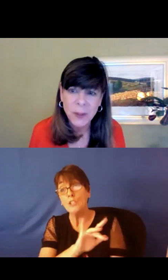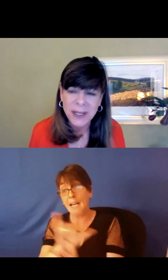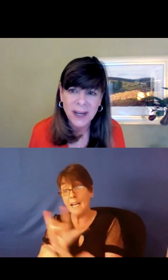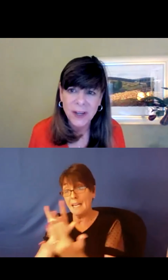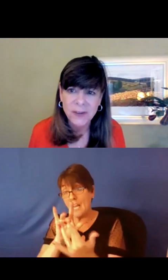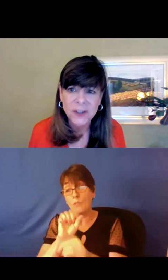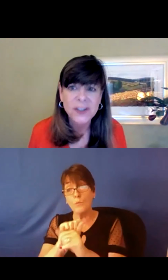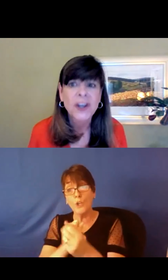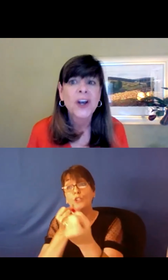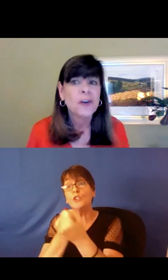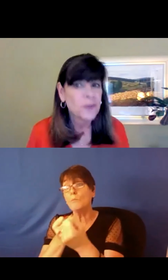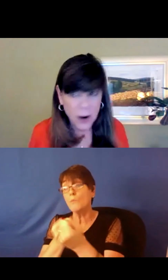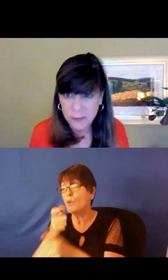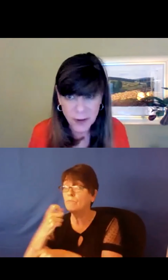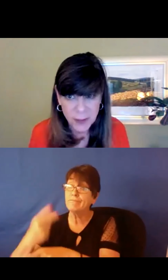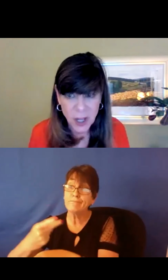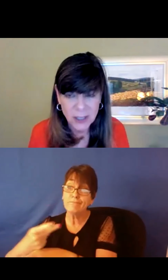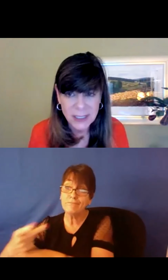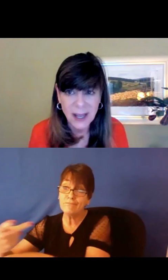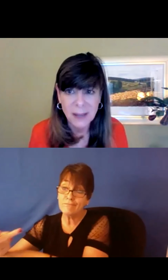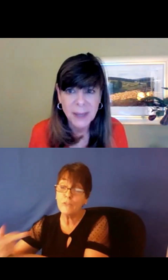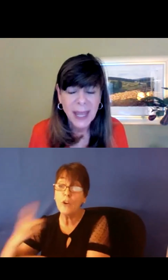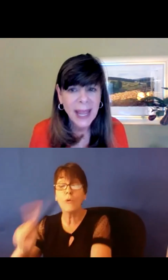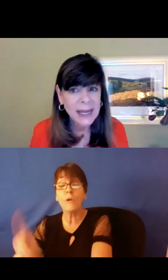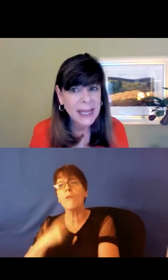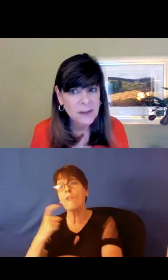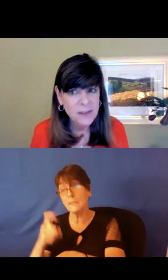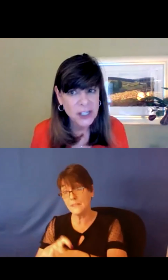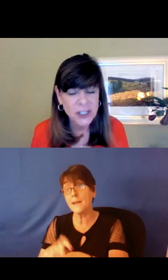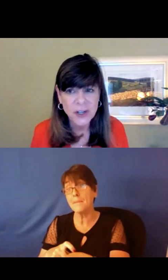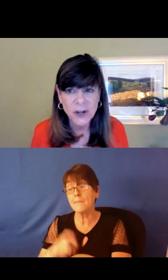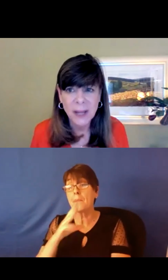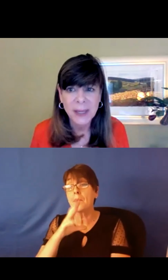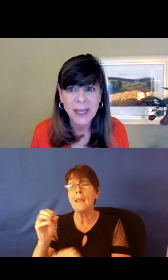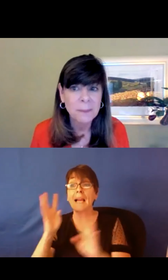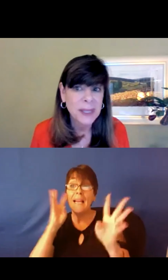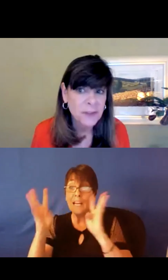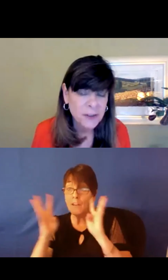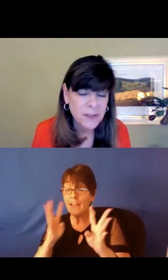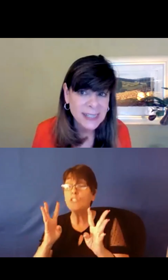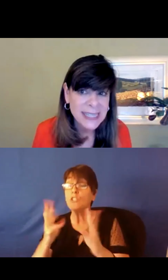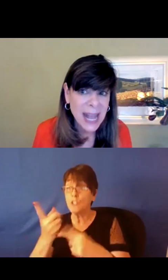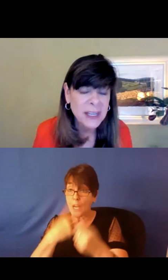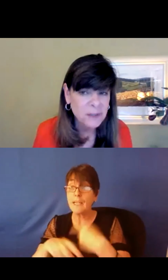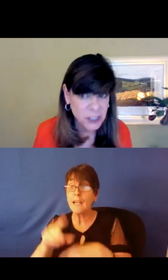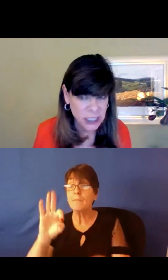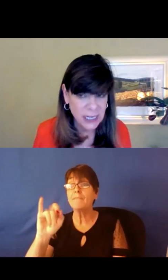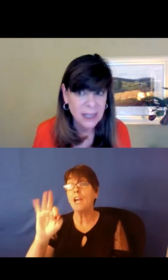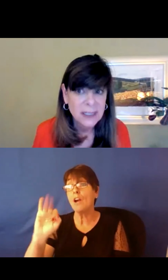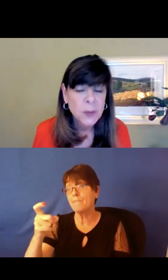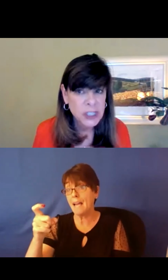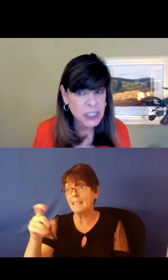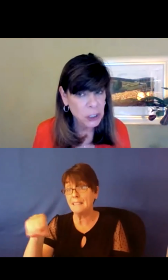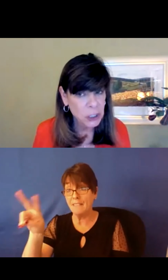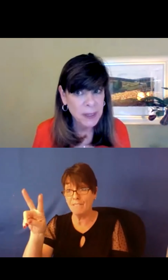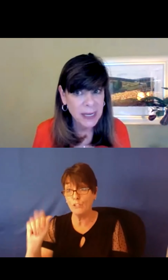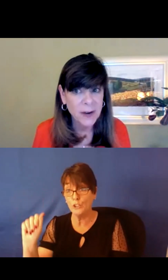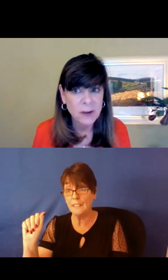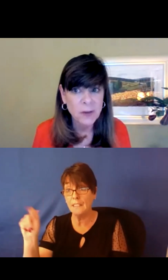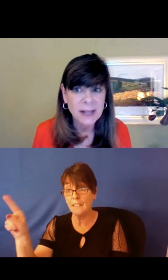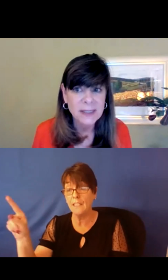in supporting caregivers for a very long time, and innovations are coming up in Fairfax County, Virginia, which